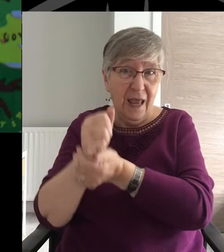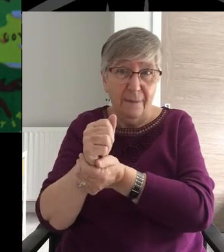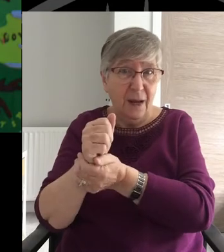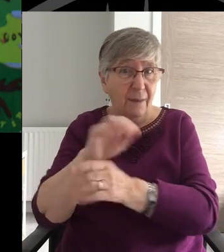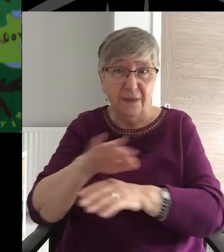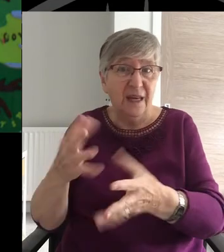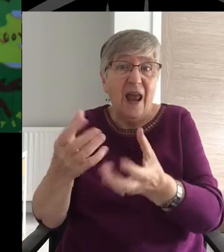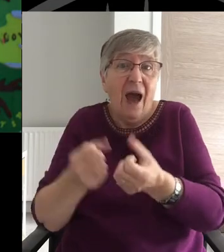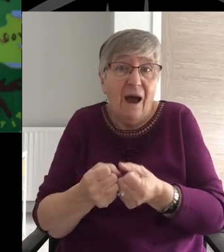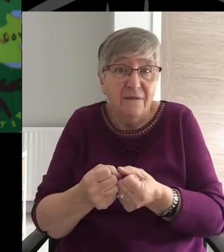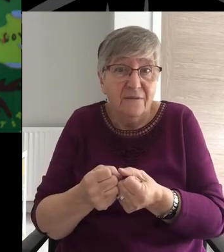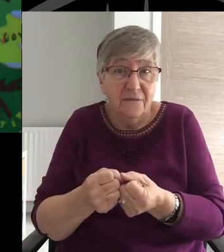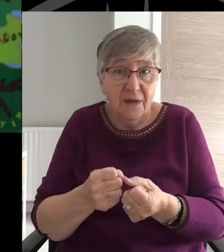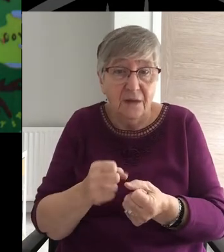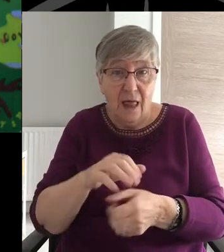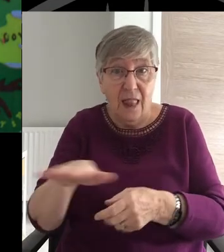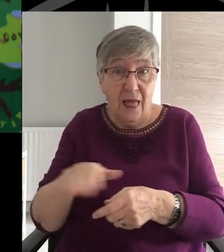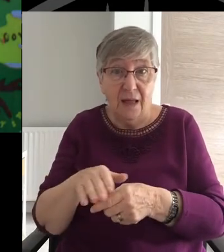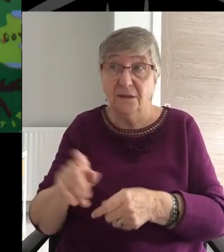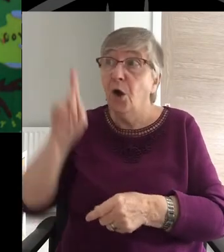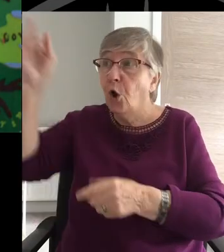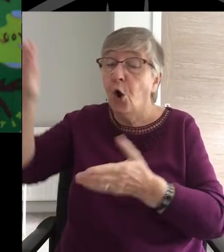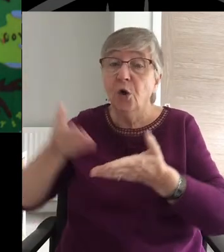the land, he was gifted the land.